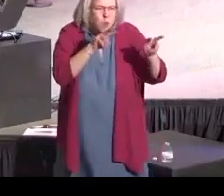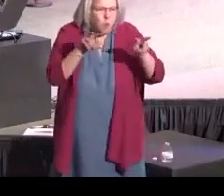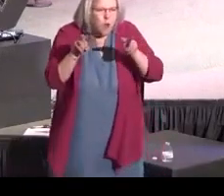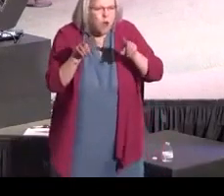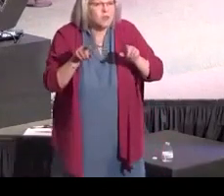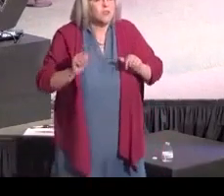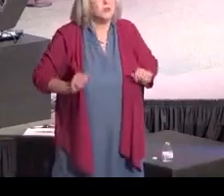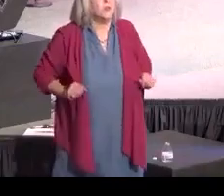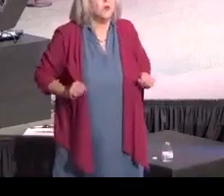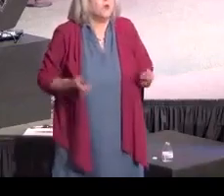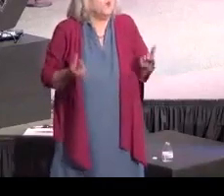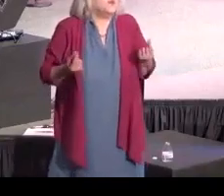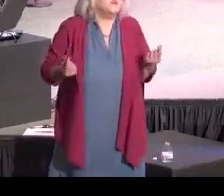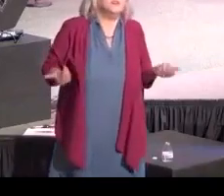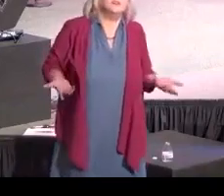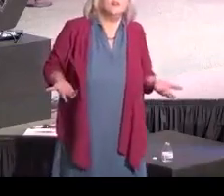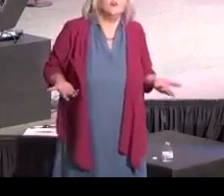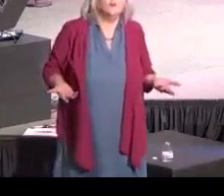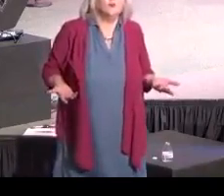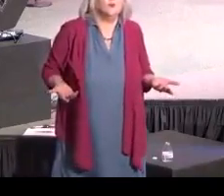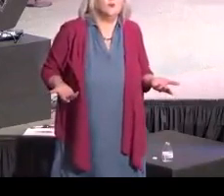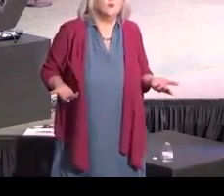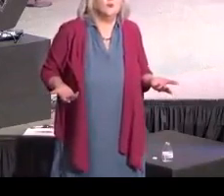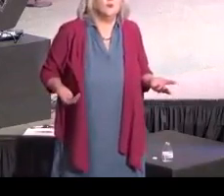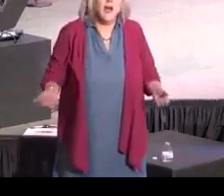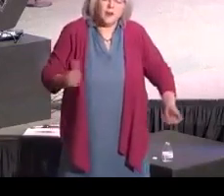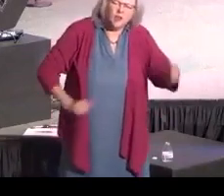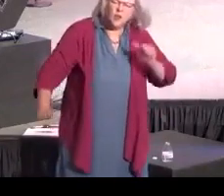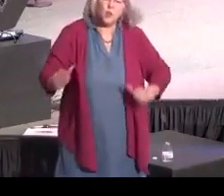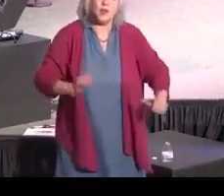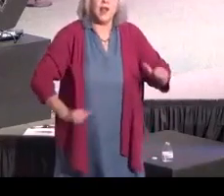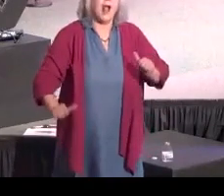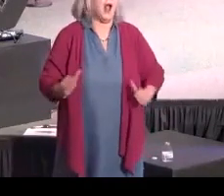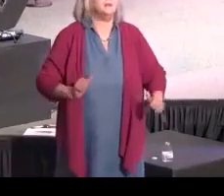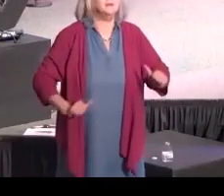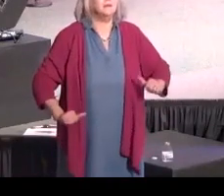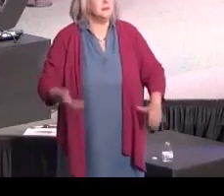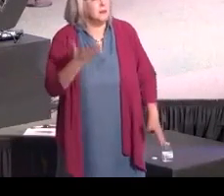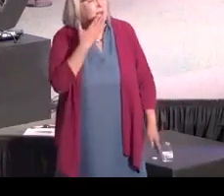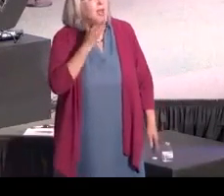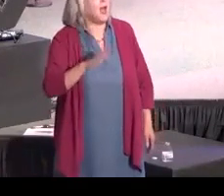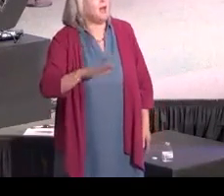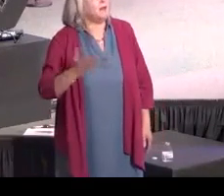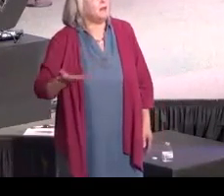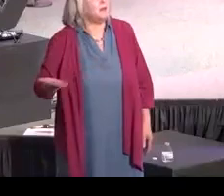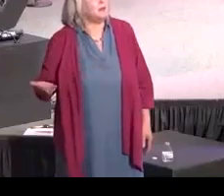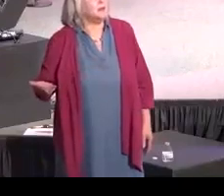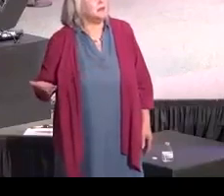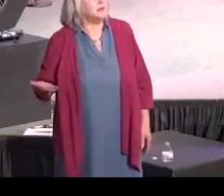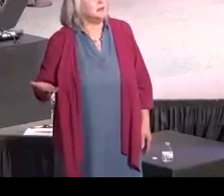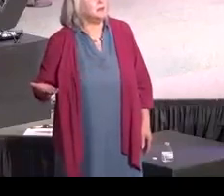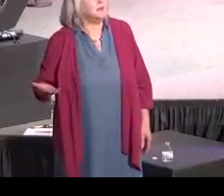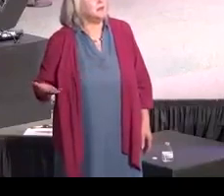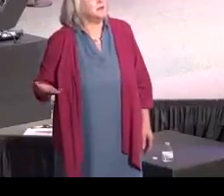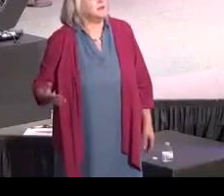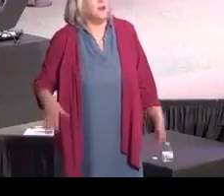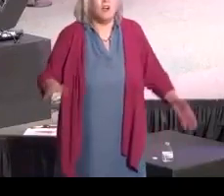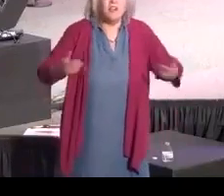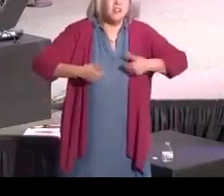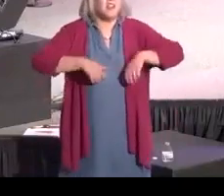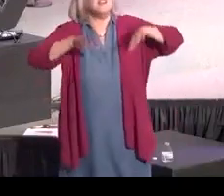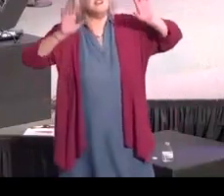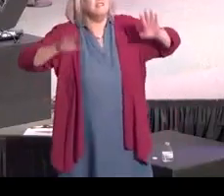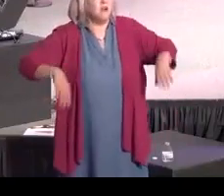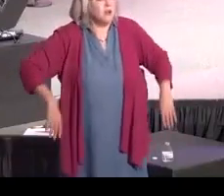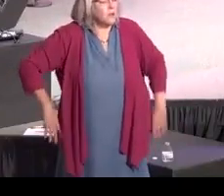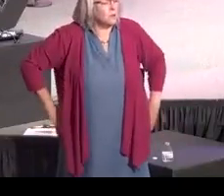Verse 6, the people expected him to swell up or suddenly fall dead. But after waiting a long time and seeing nothing unusual to